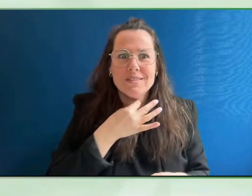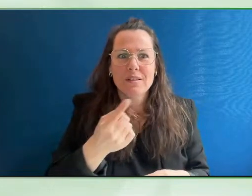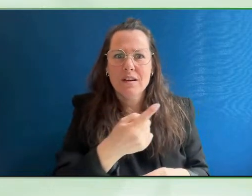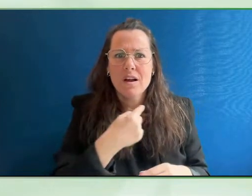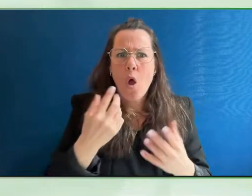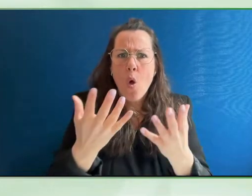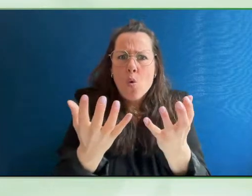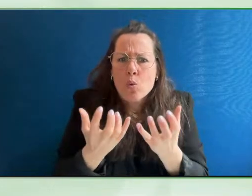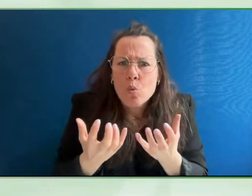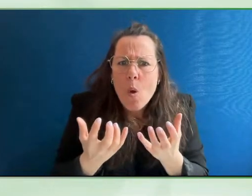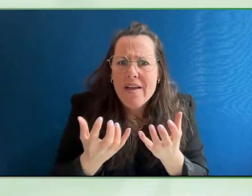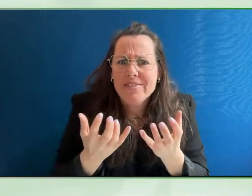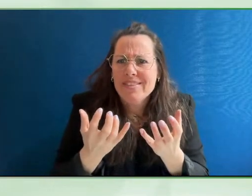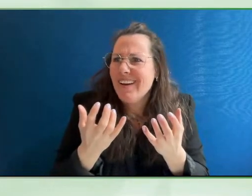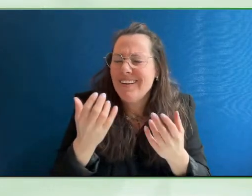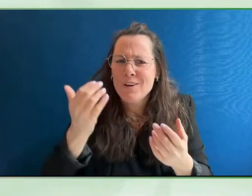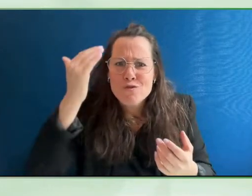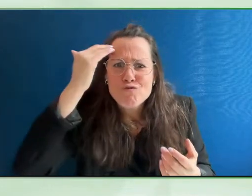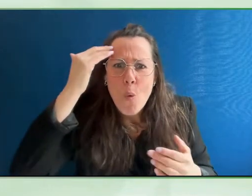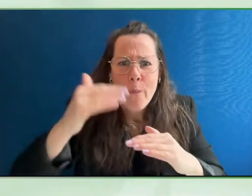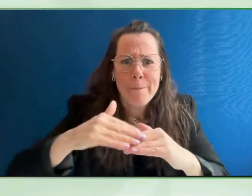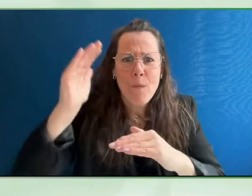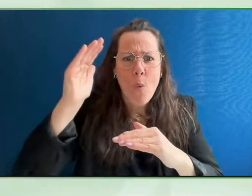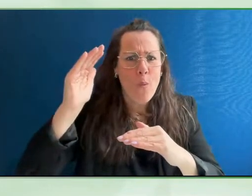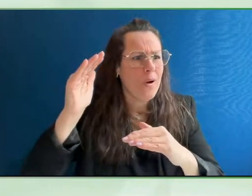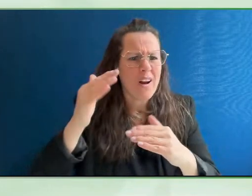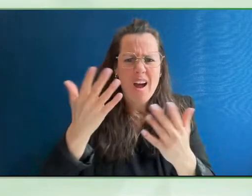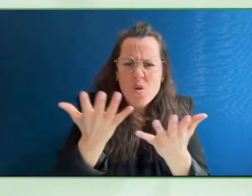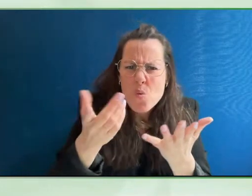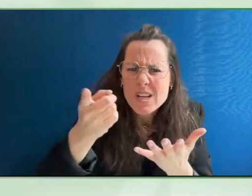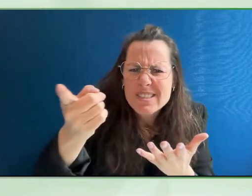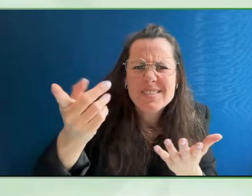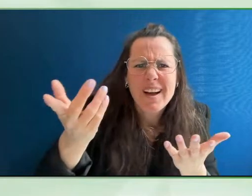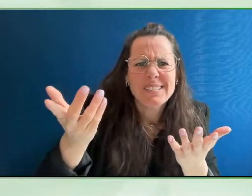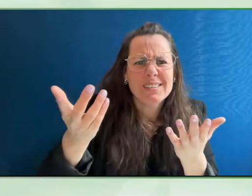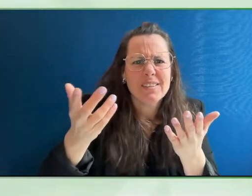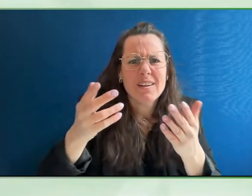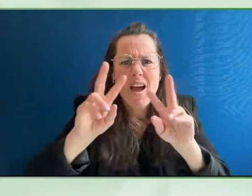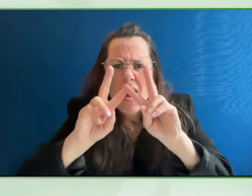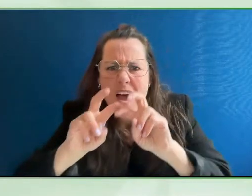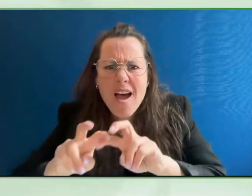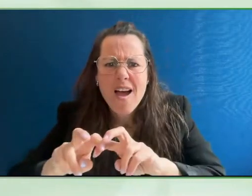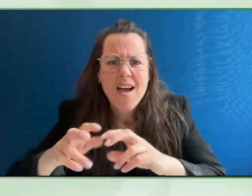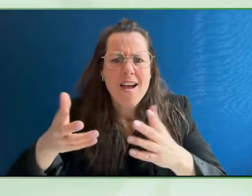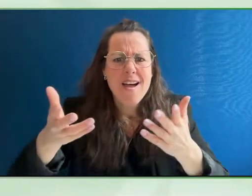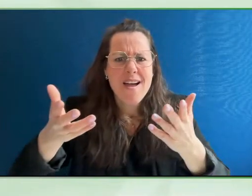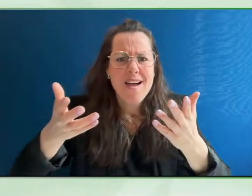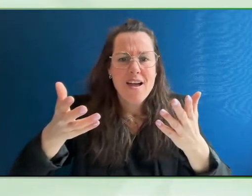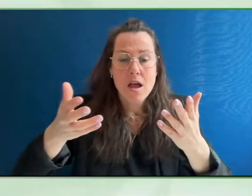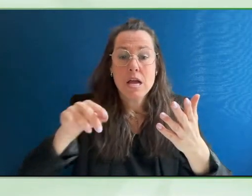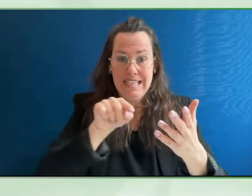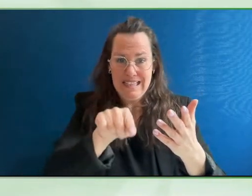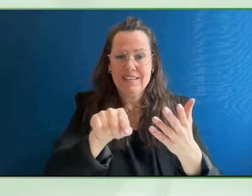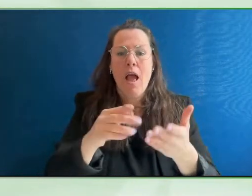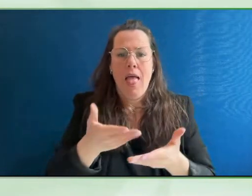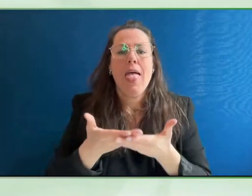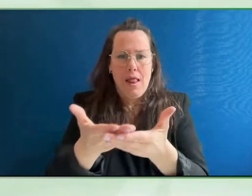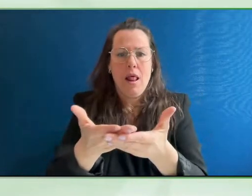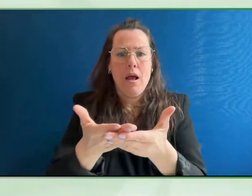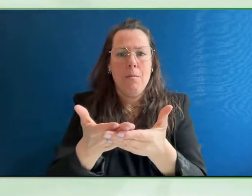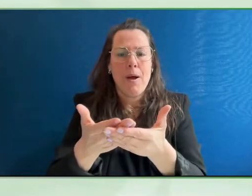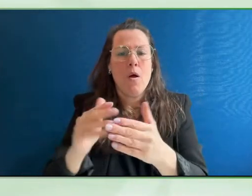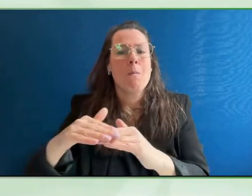about people who are identified as disabled or not. It's about creating an environment